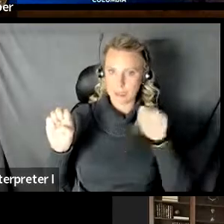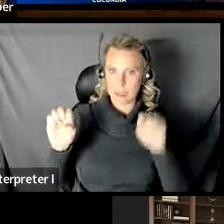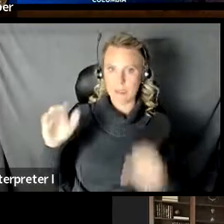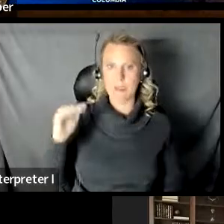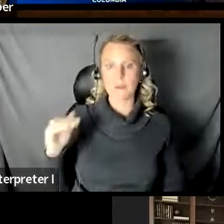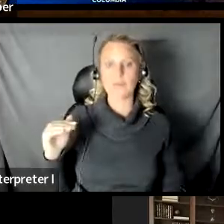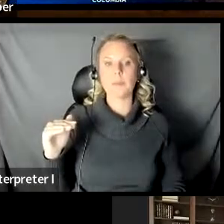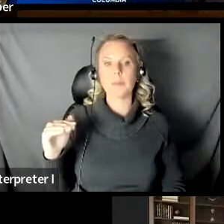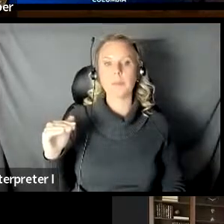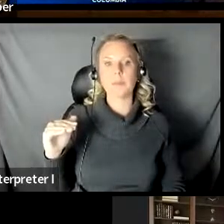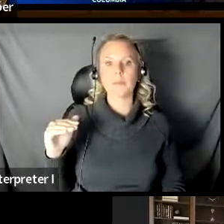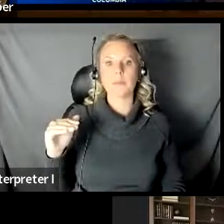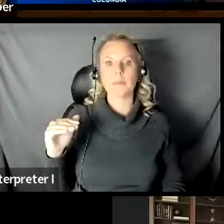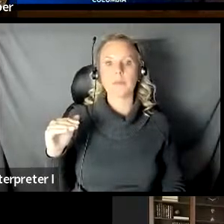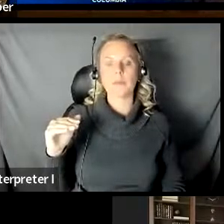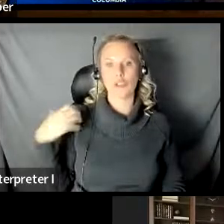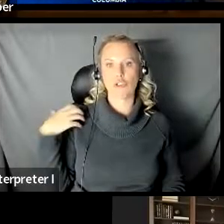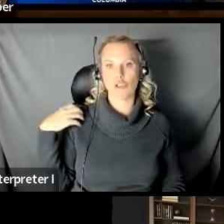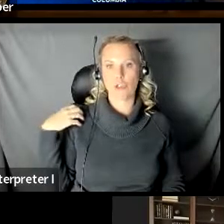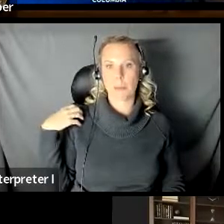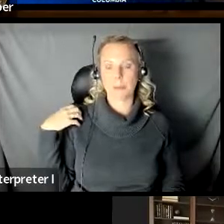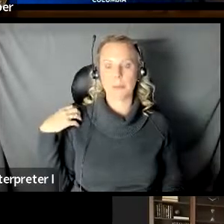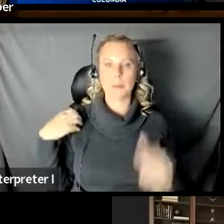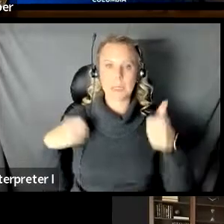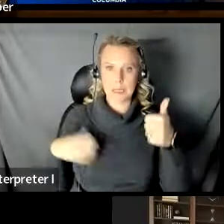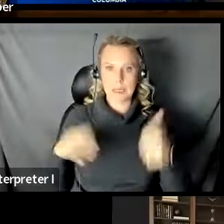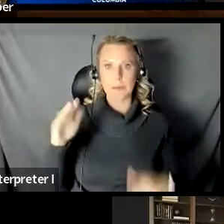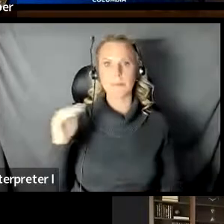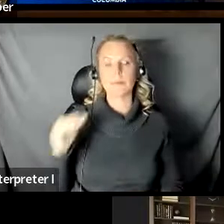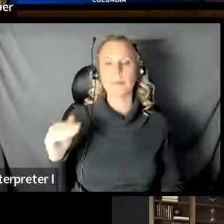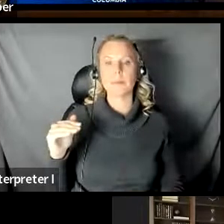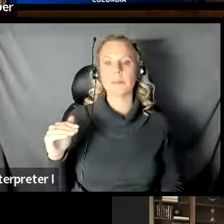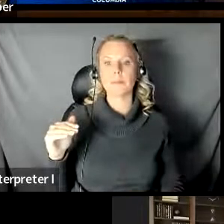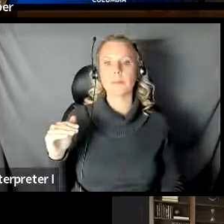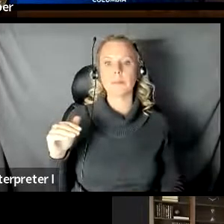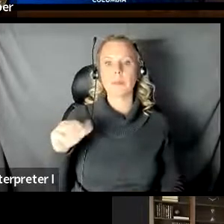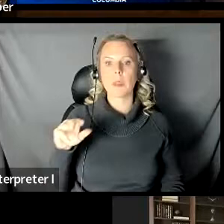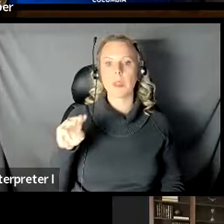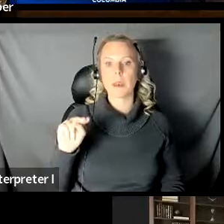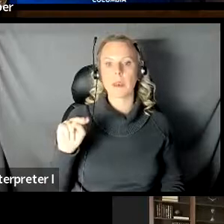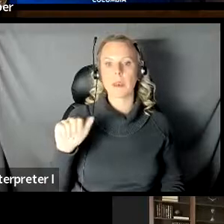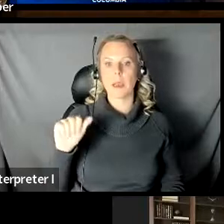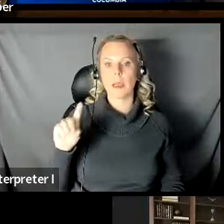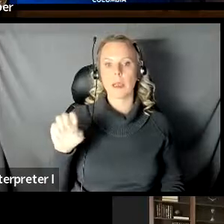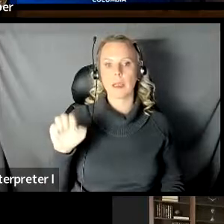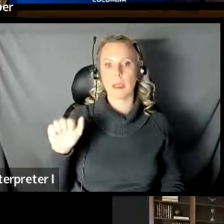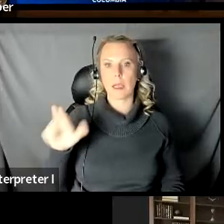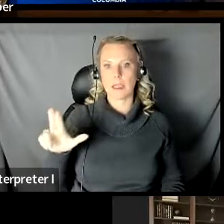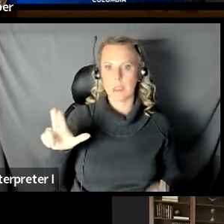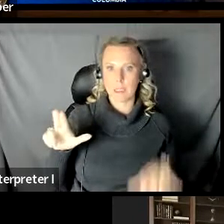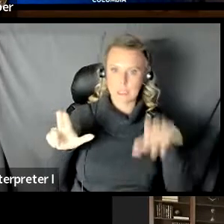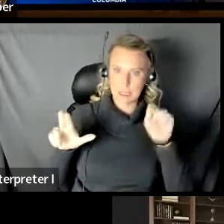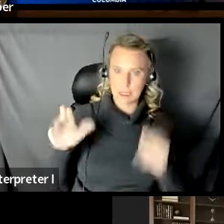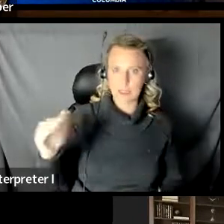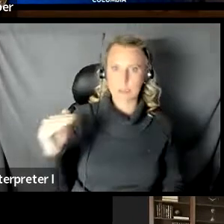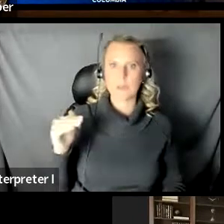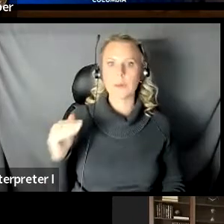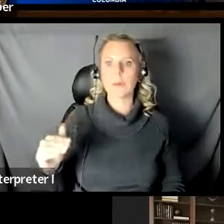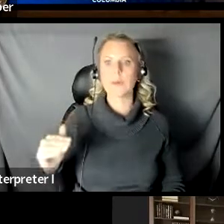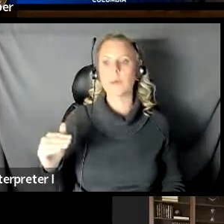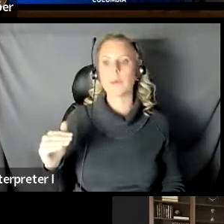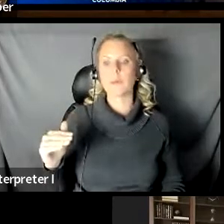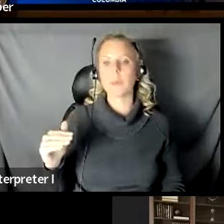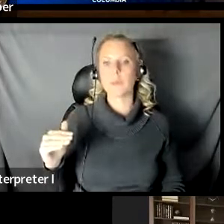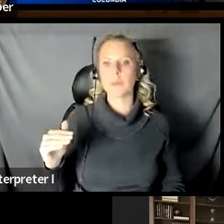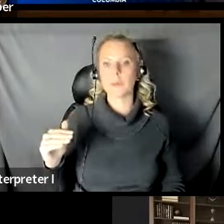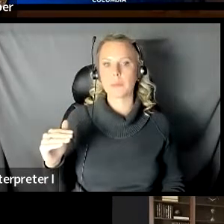McDuffie votes yes. Chairman Mendelson. Yes. Chairman Mendelson votes yes. Councilmember Nadeau. Yes. Councilmember Nadeau votes